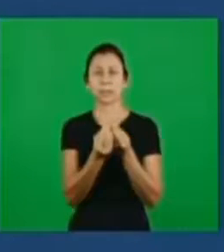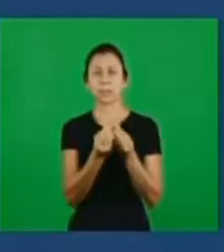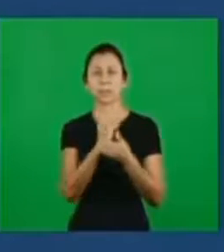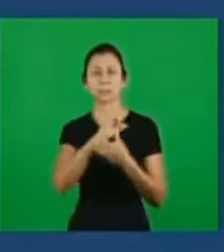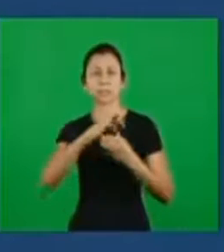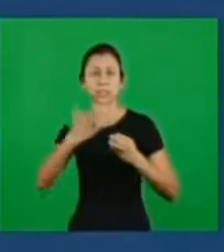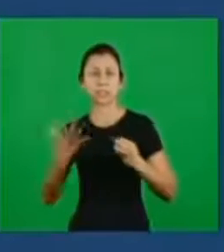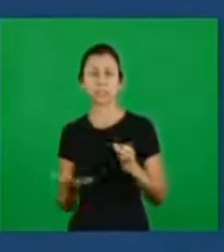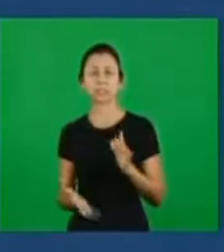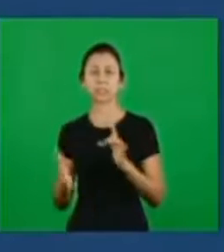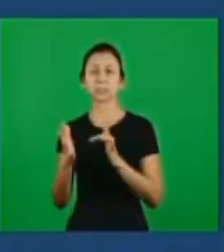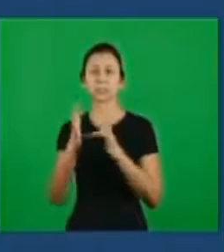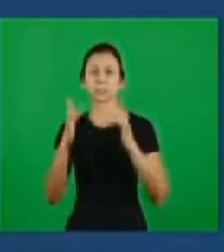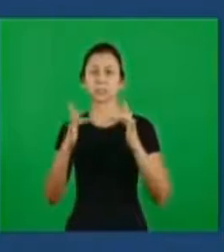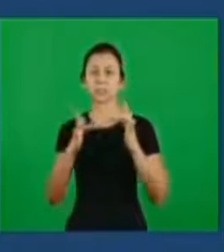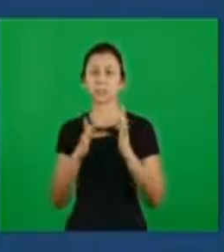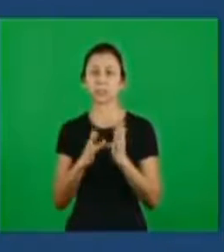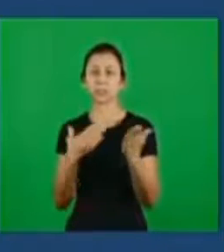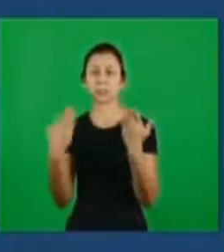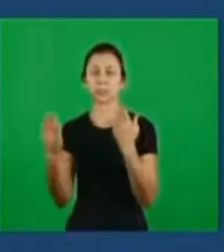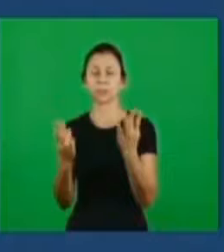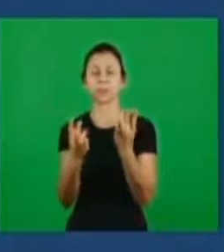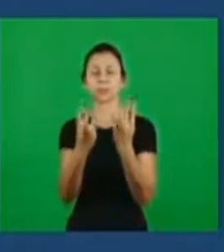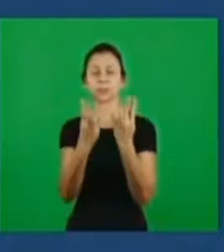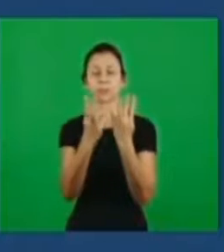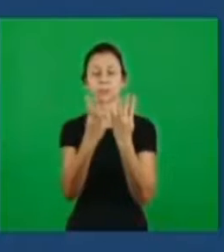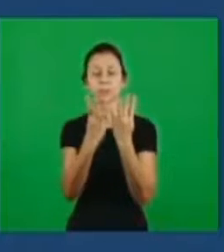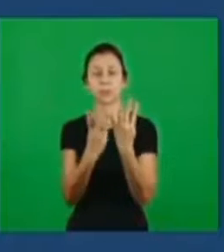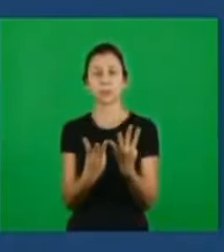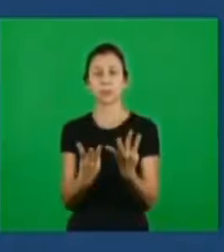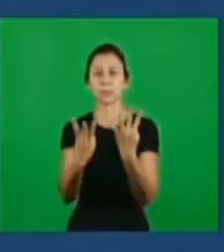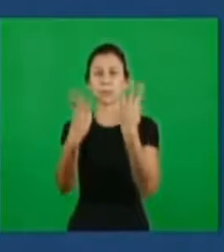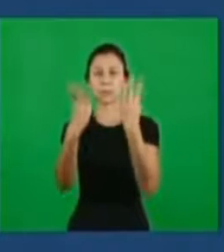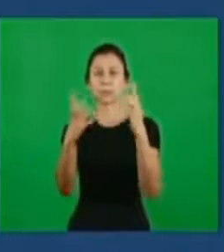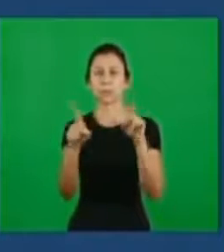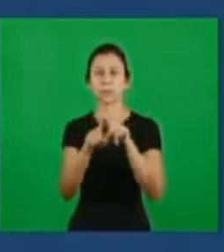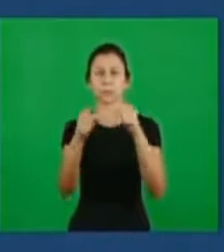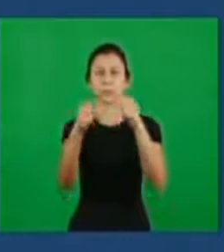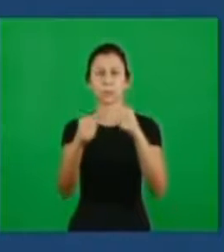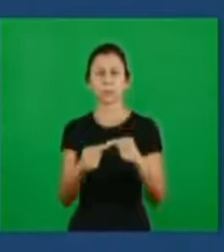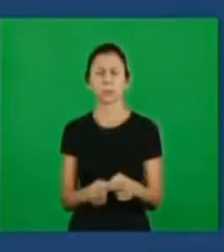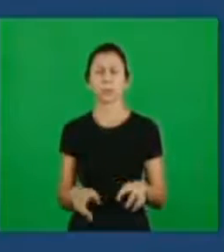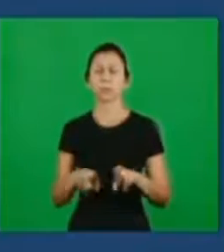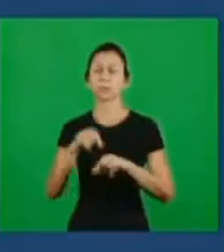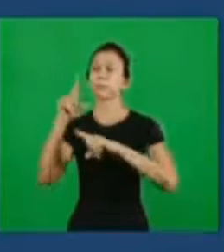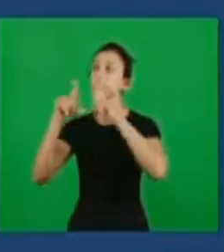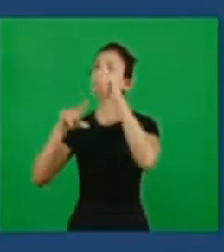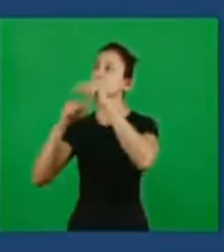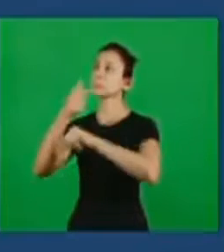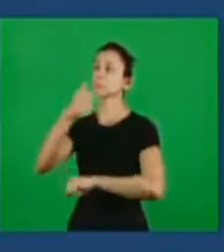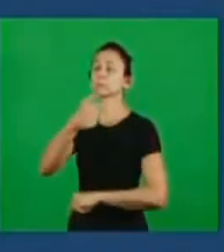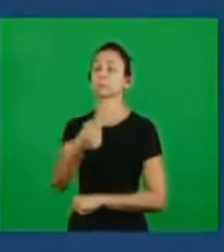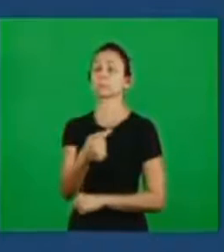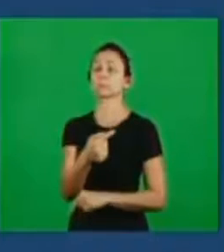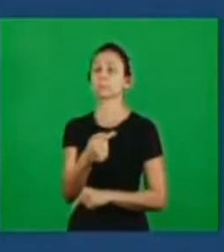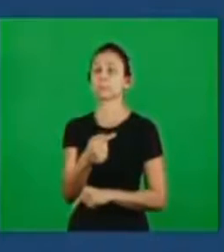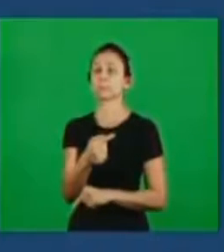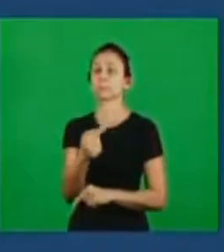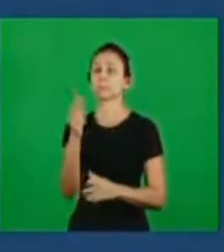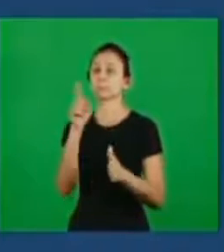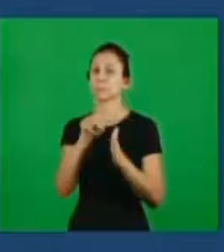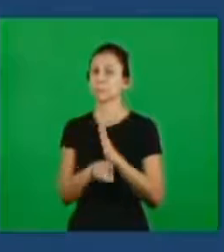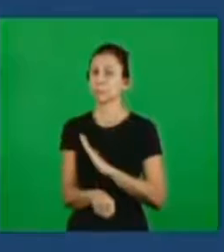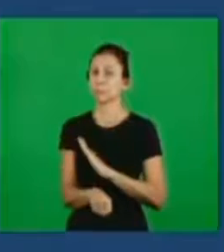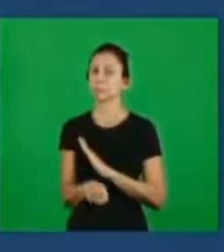Jesus in relation to the seven lampstands and in relation to the seven stars? So this